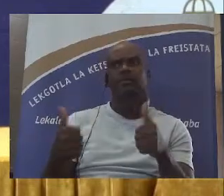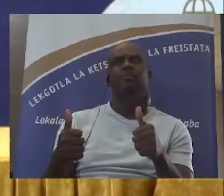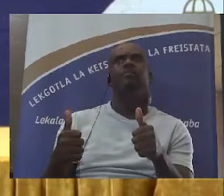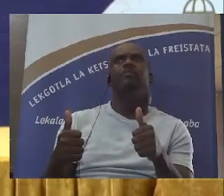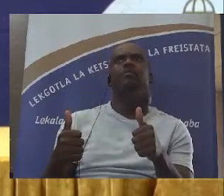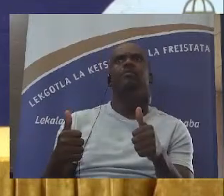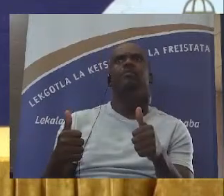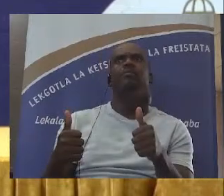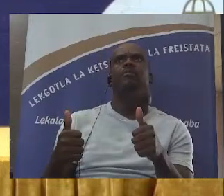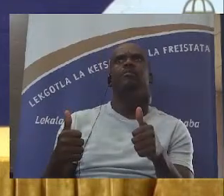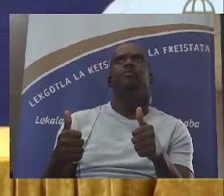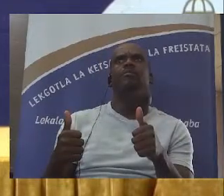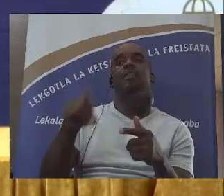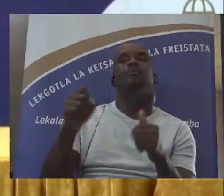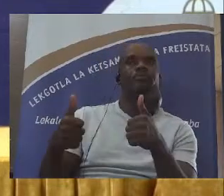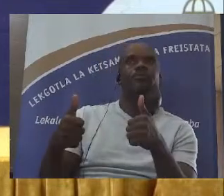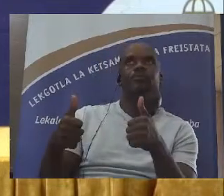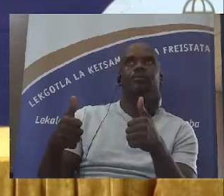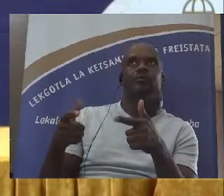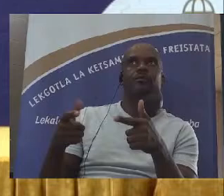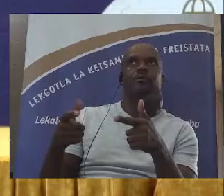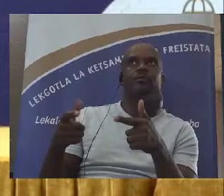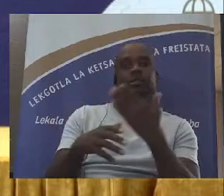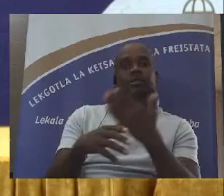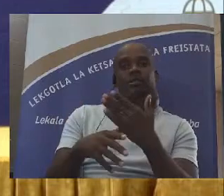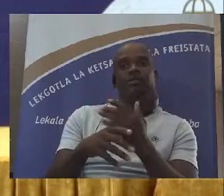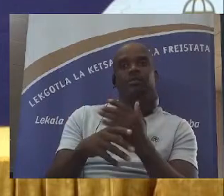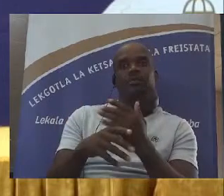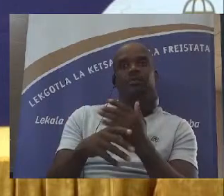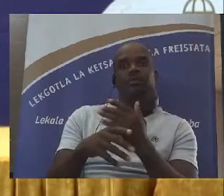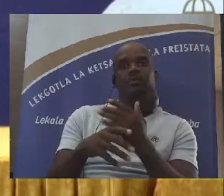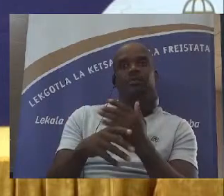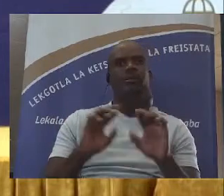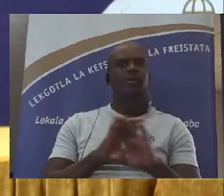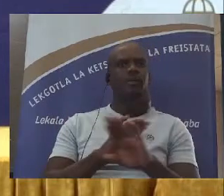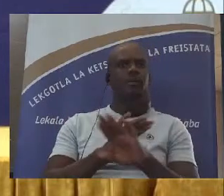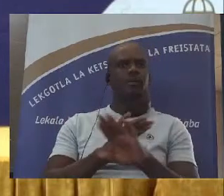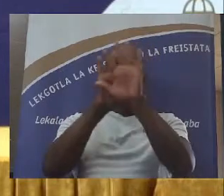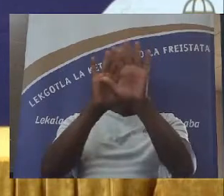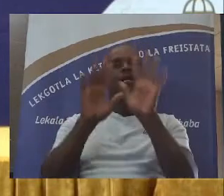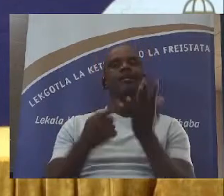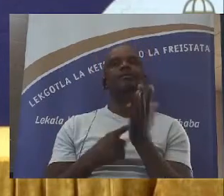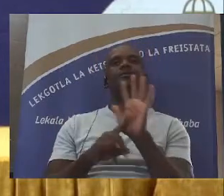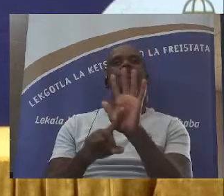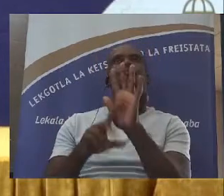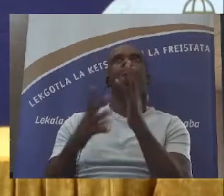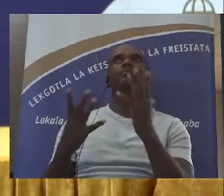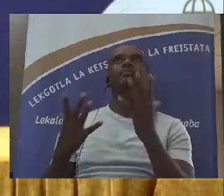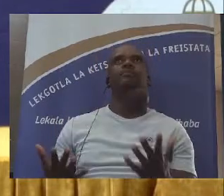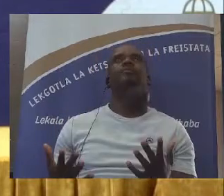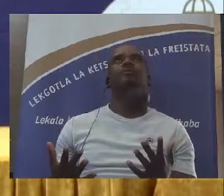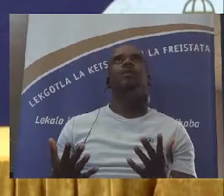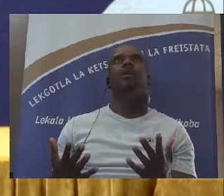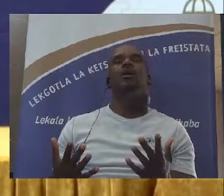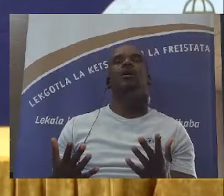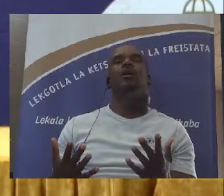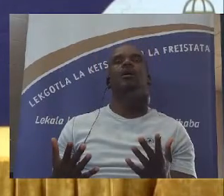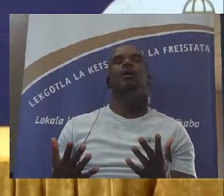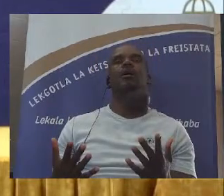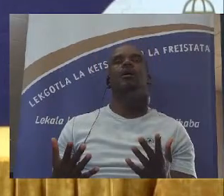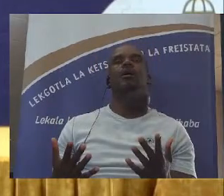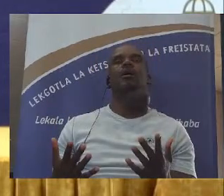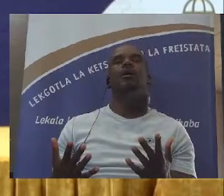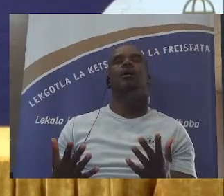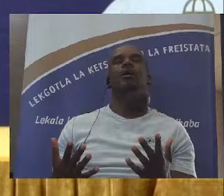process with the intention to create a fair and equitable environment for small enterprises. This is not to